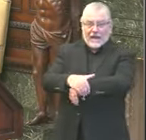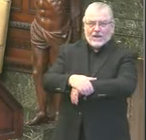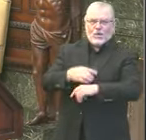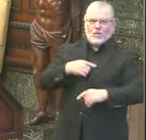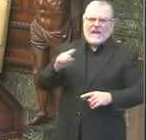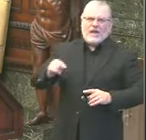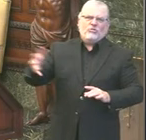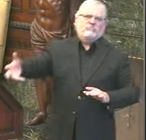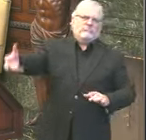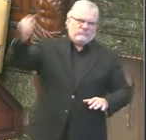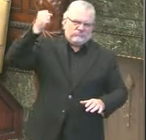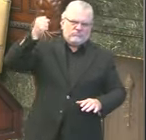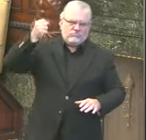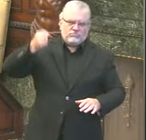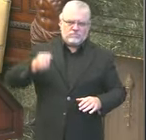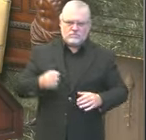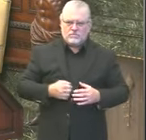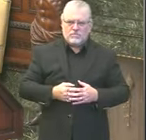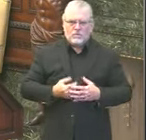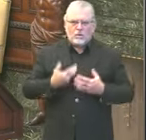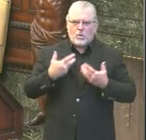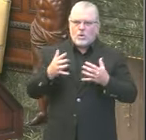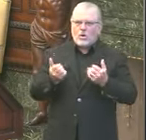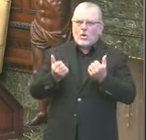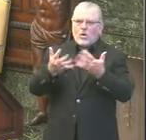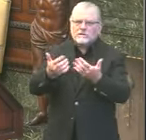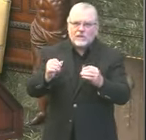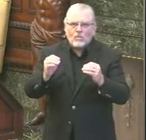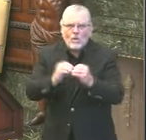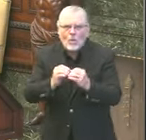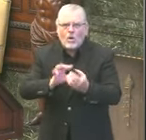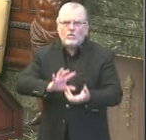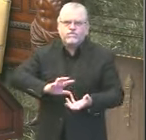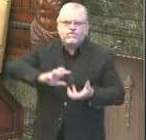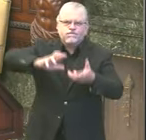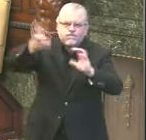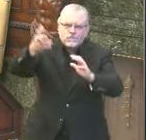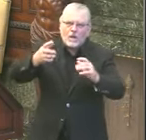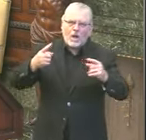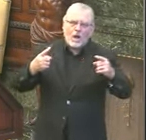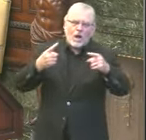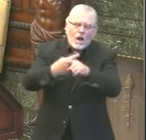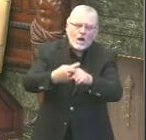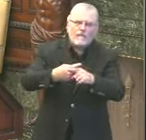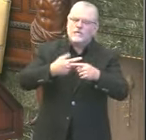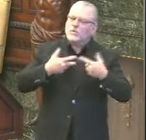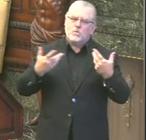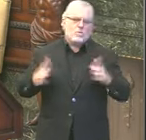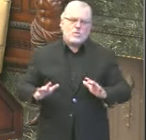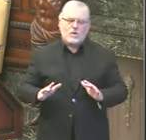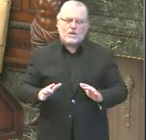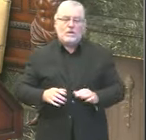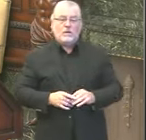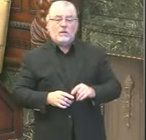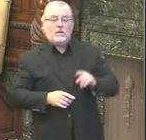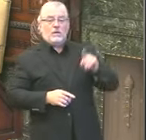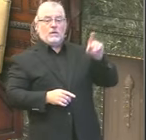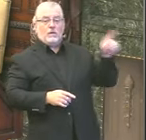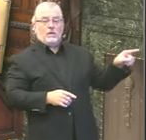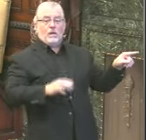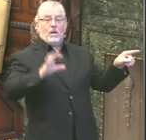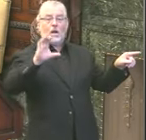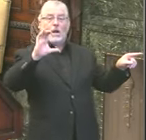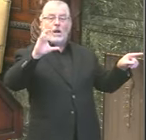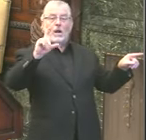kind of confrontation or injury. And that's not the case with the Columbus statue. There's not a emergency